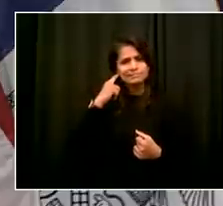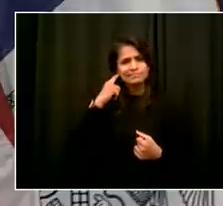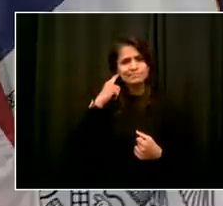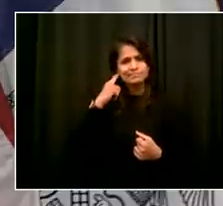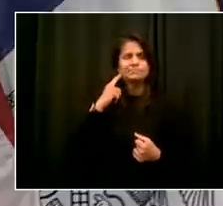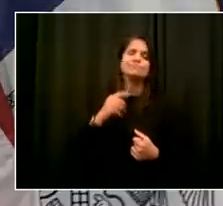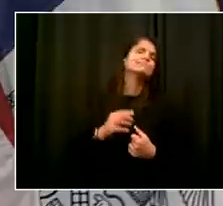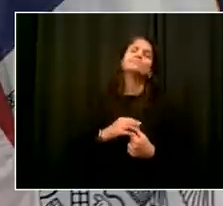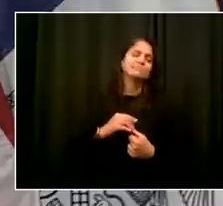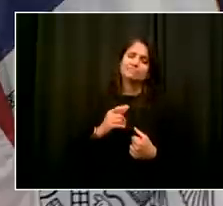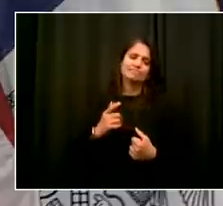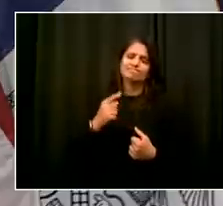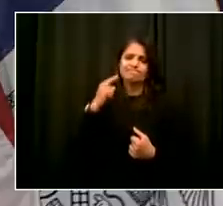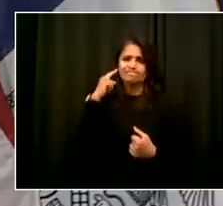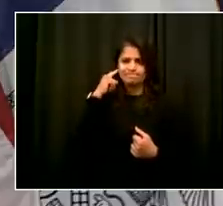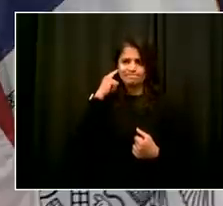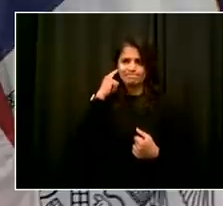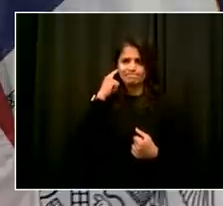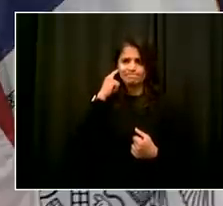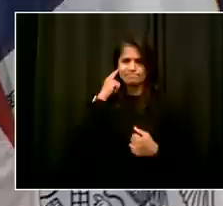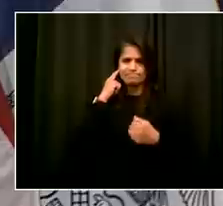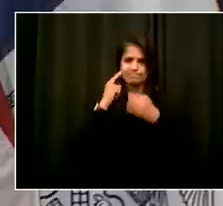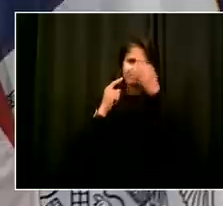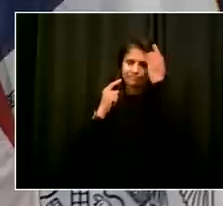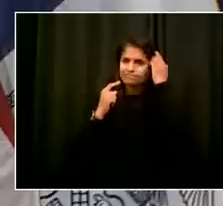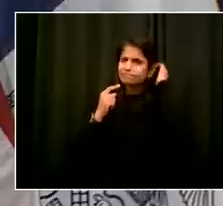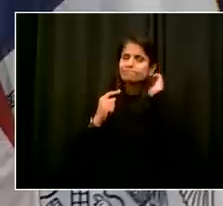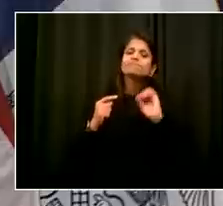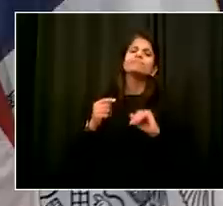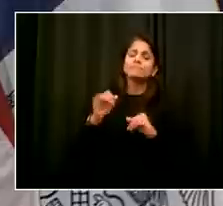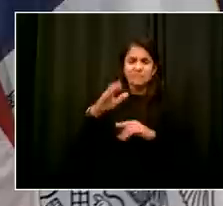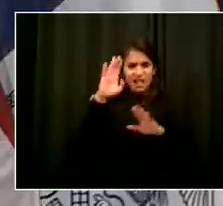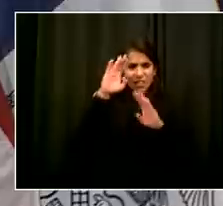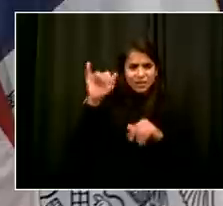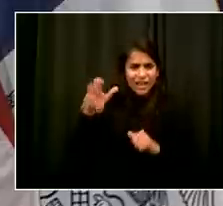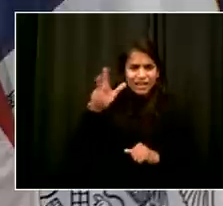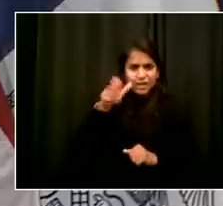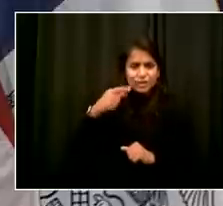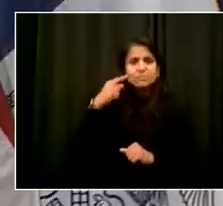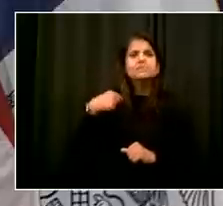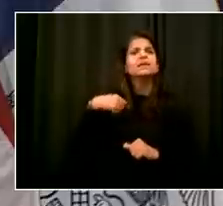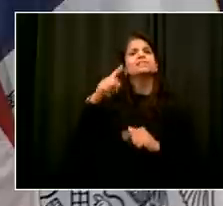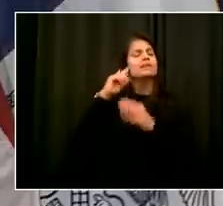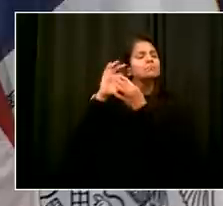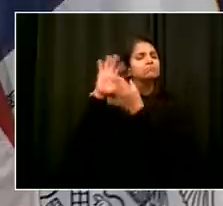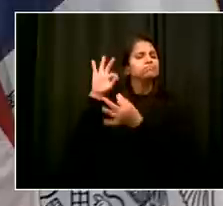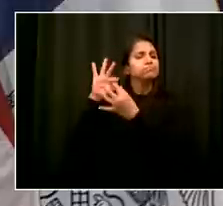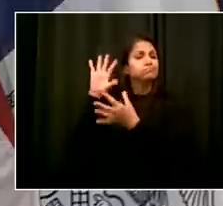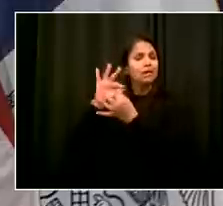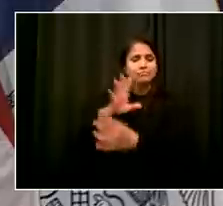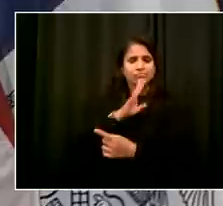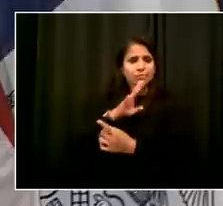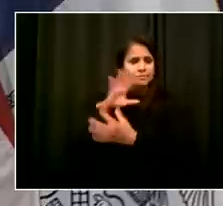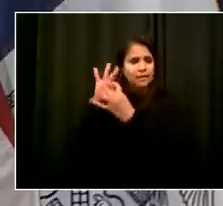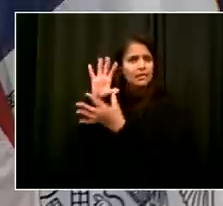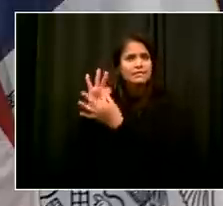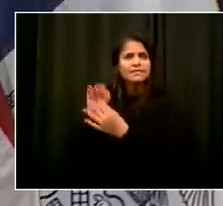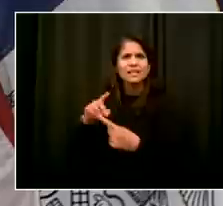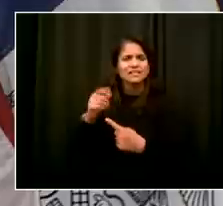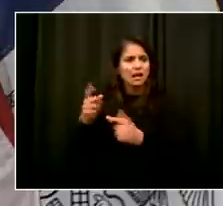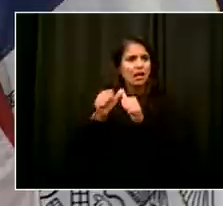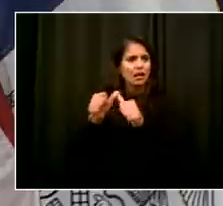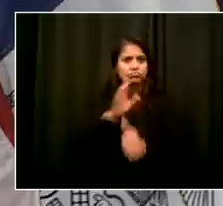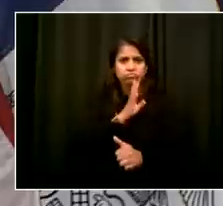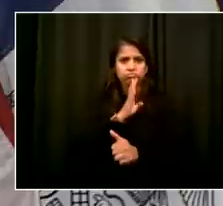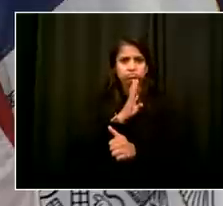mosque, they, yes, hello? Yeah, Abu, you're skipping in and out, but keep talking. Let's see if we can hear you. Yes. Hello, did you hear me?